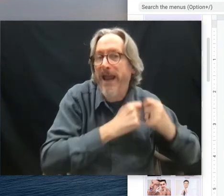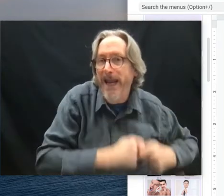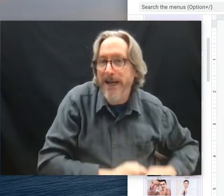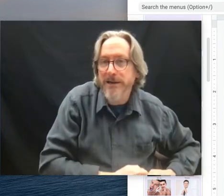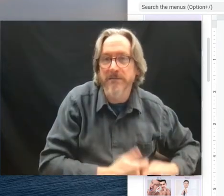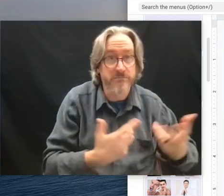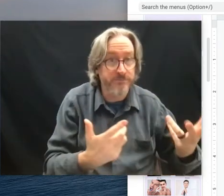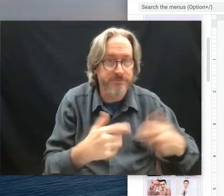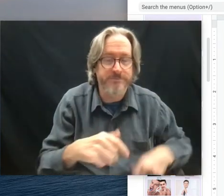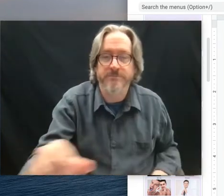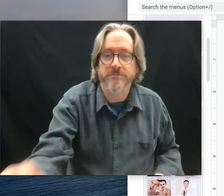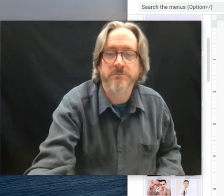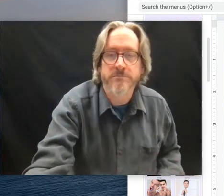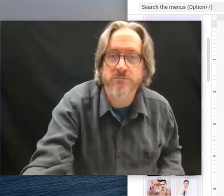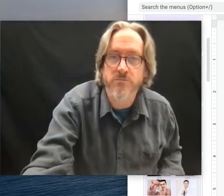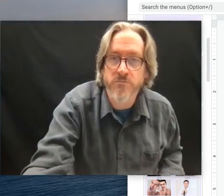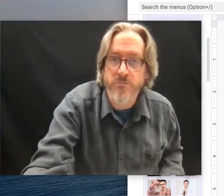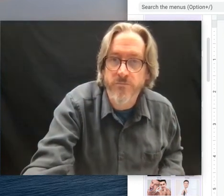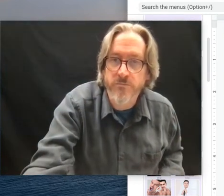grade.